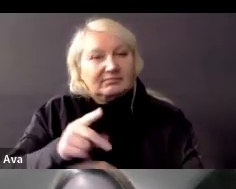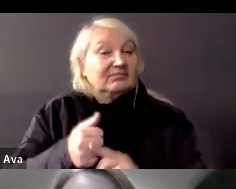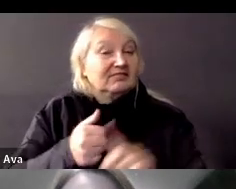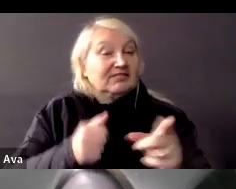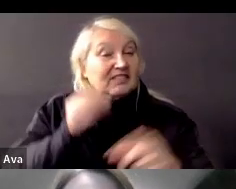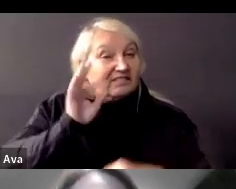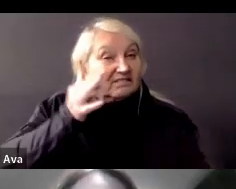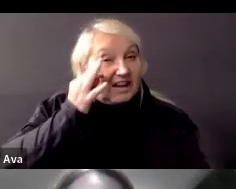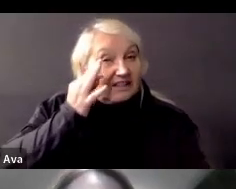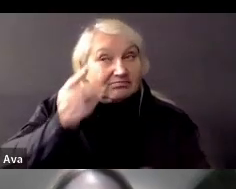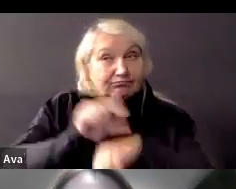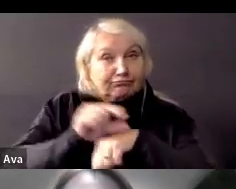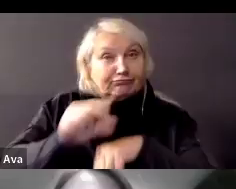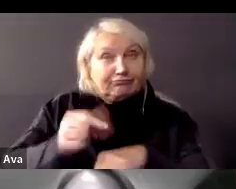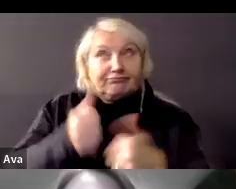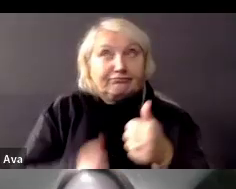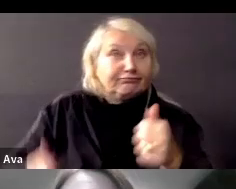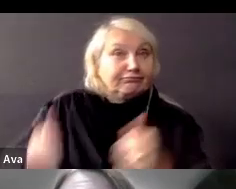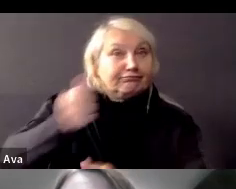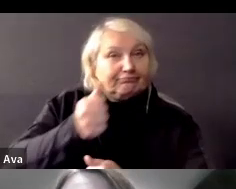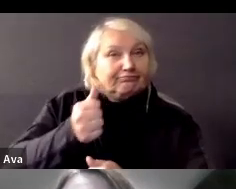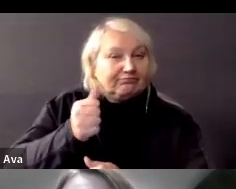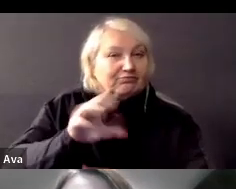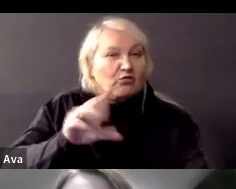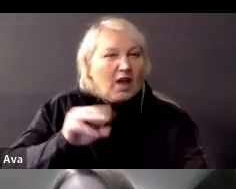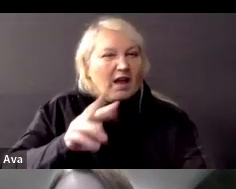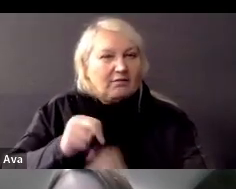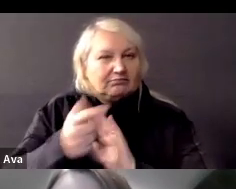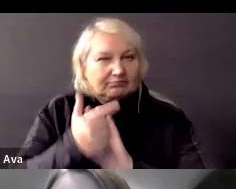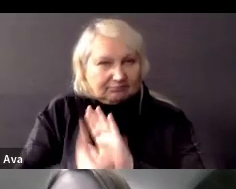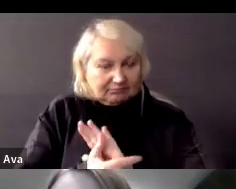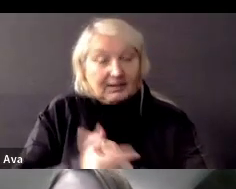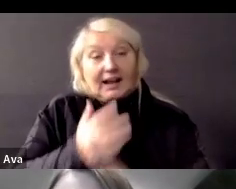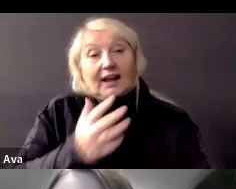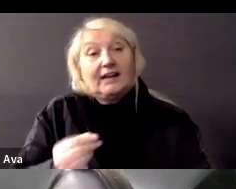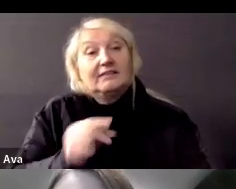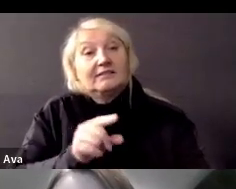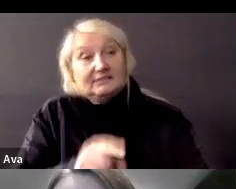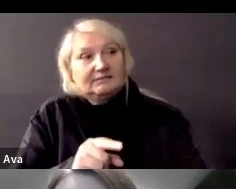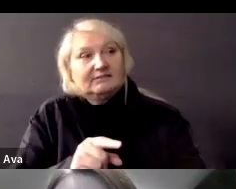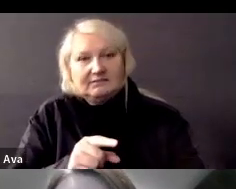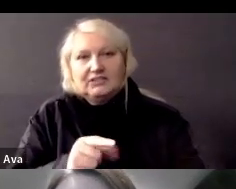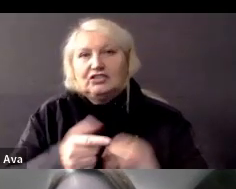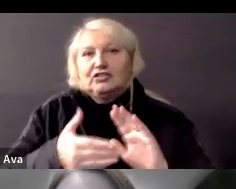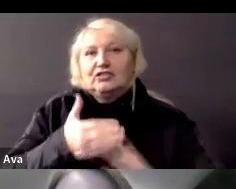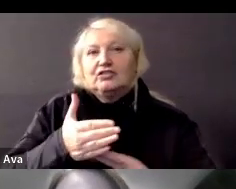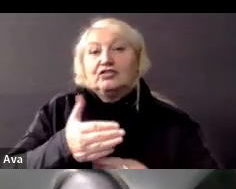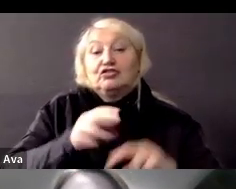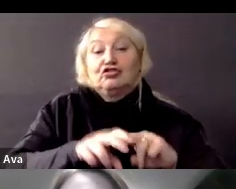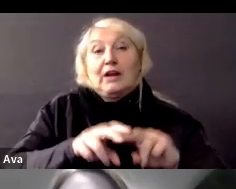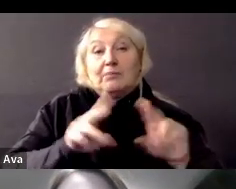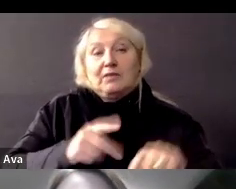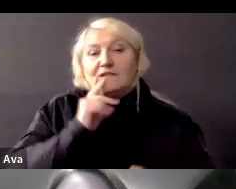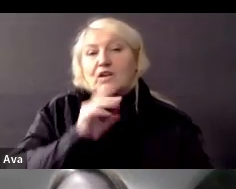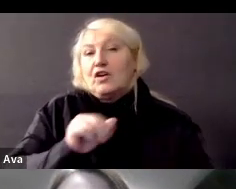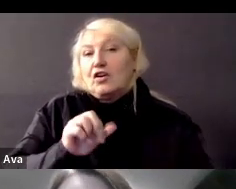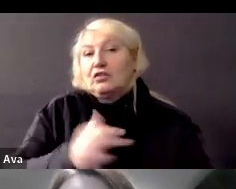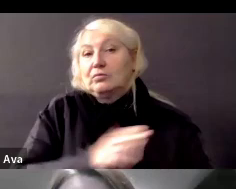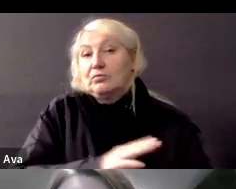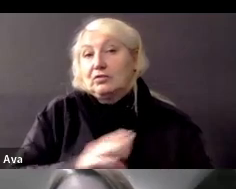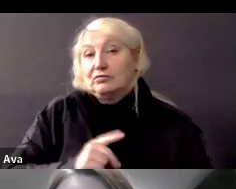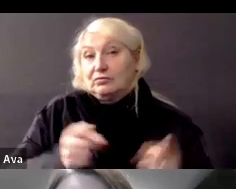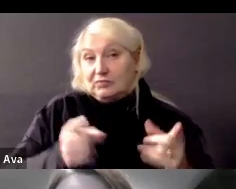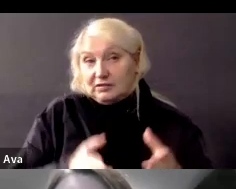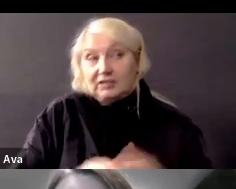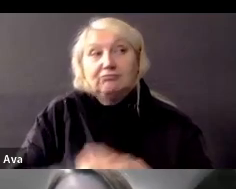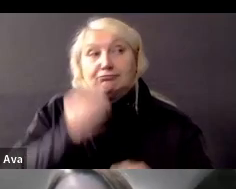crown lawyer in Toronto and is also the chairperson of Arch's board of directors. He is a